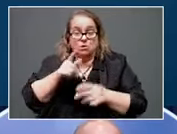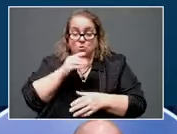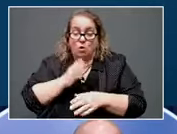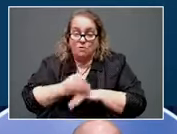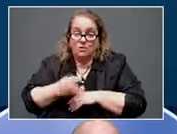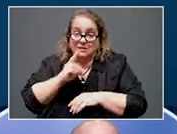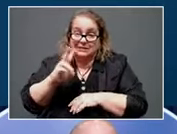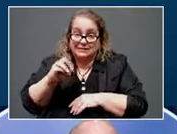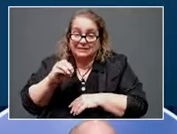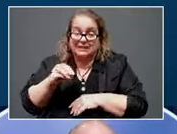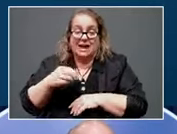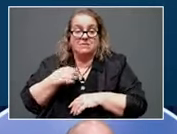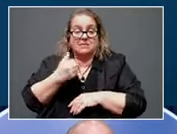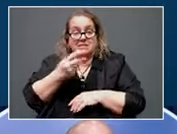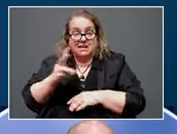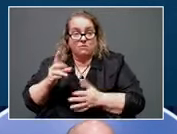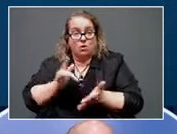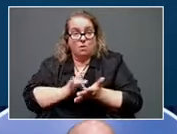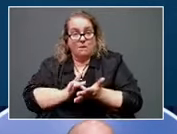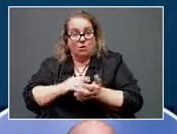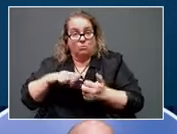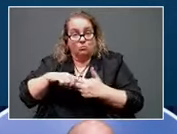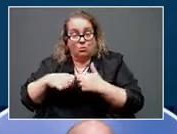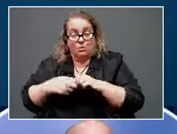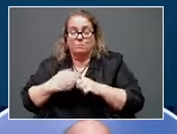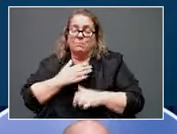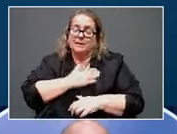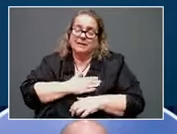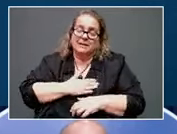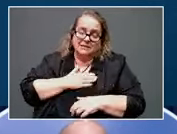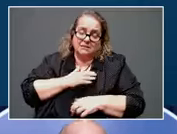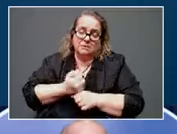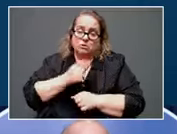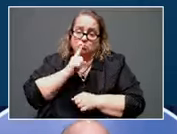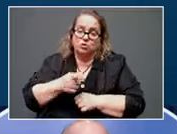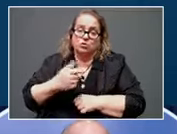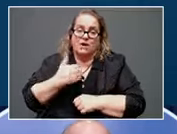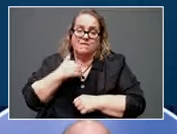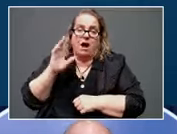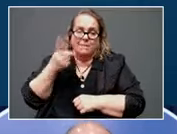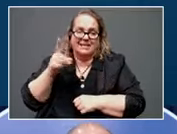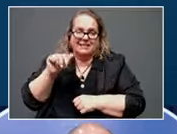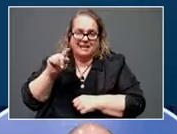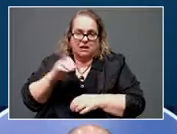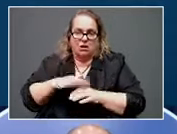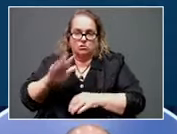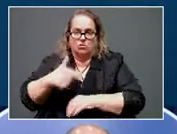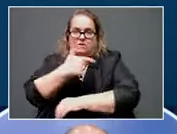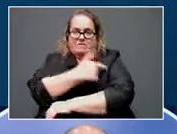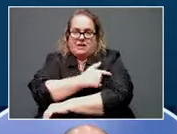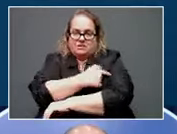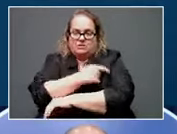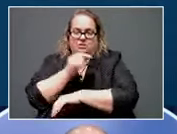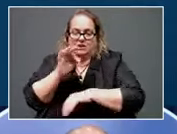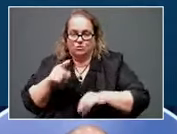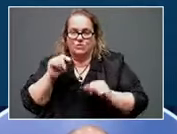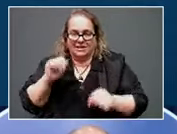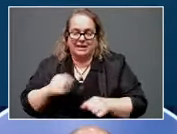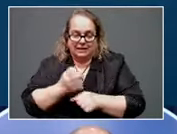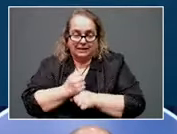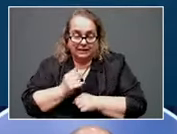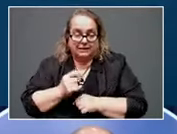medical problems, you definitely want to make sure you get up to date on your vaccinations if you're eligible for a booster. So please